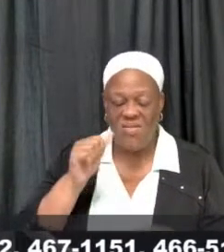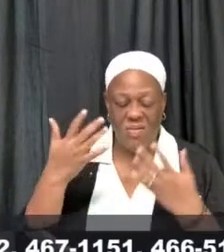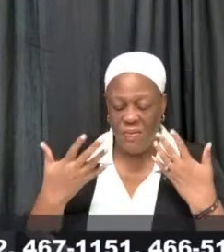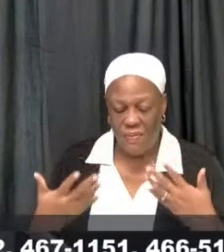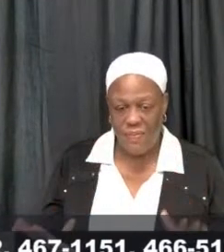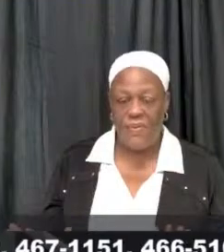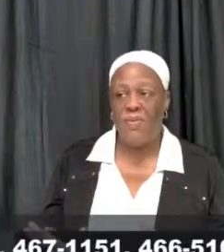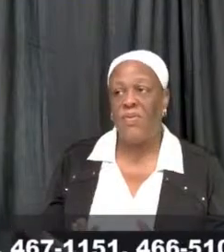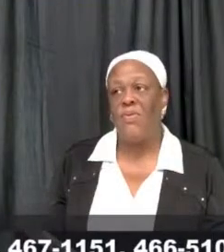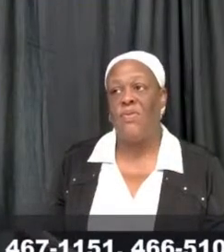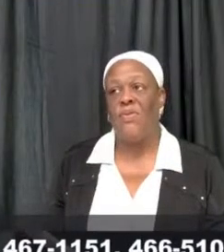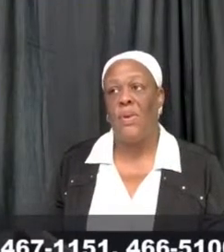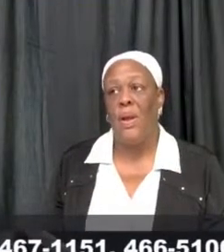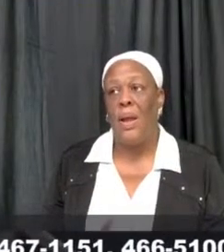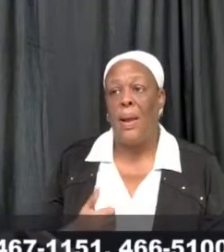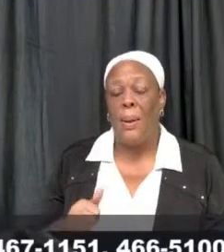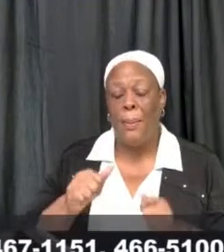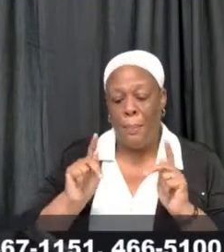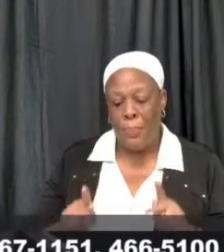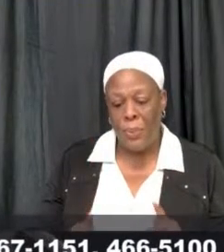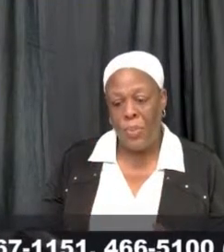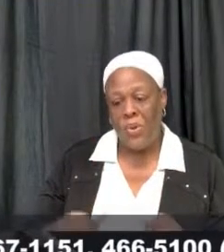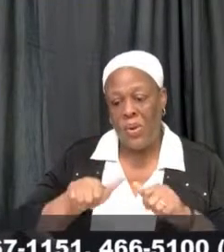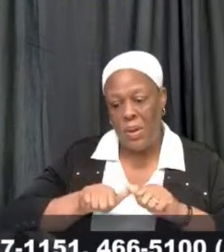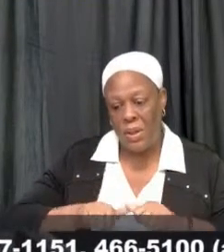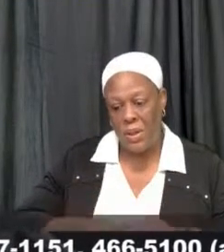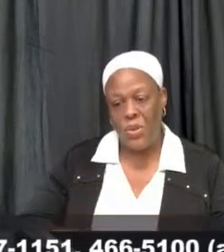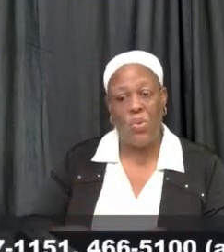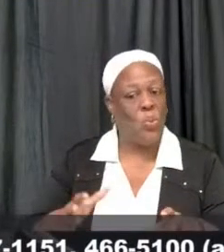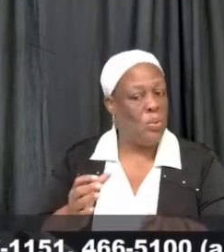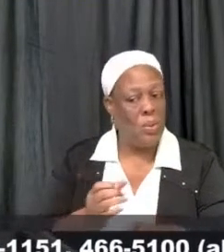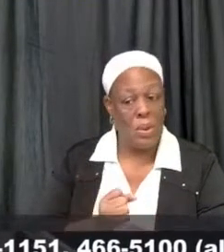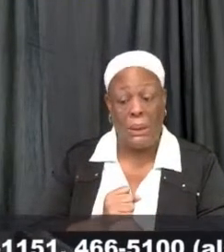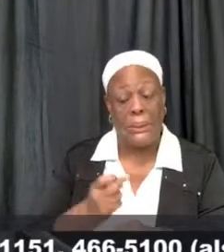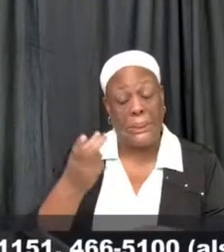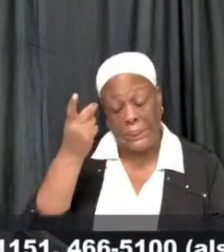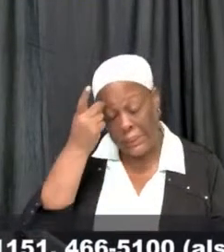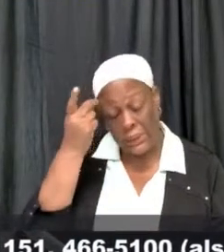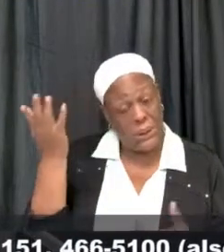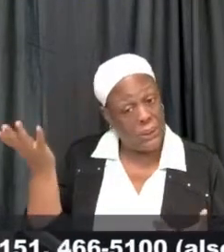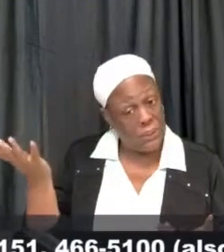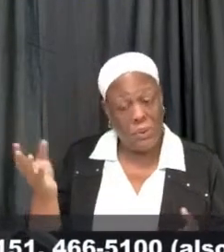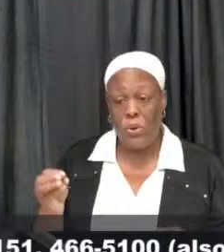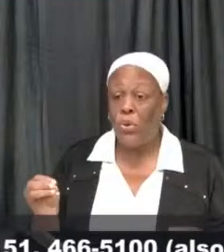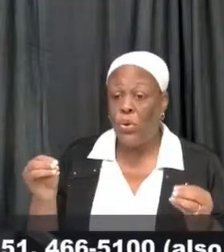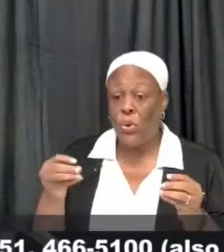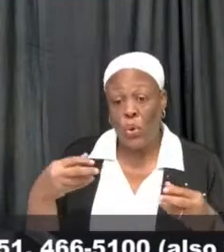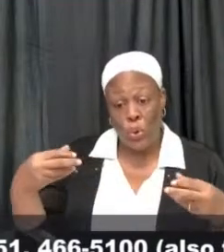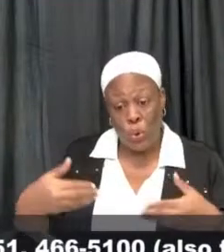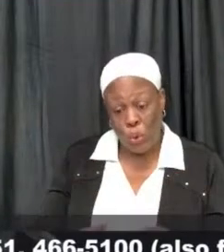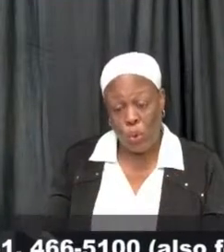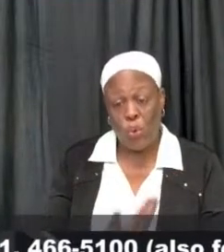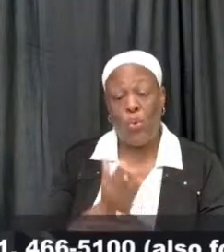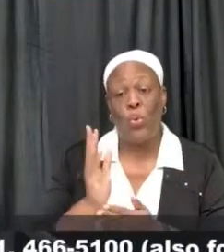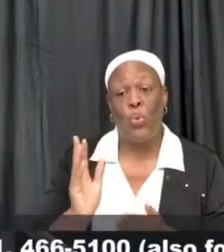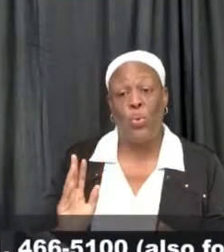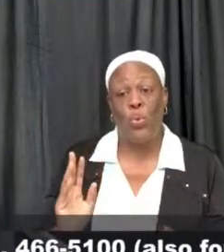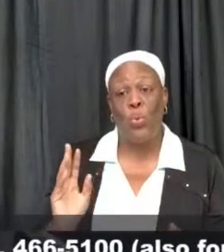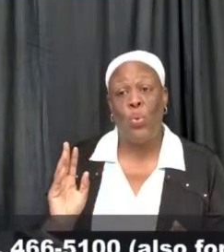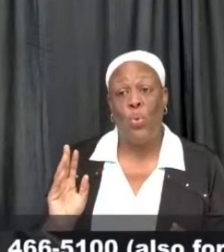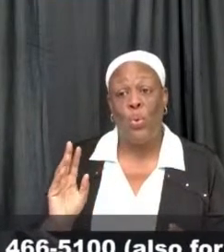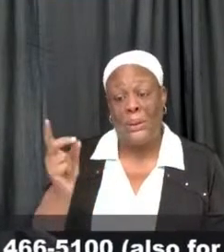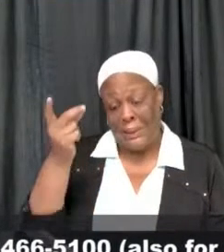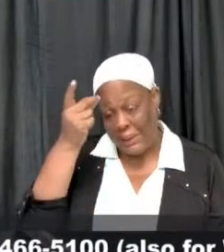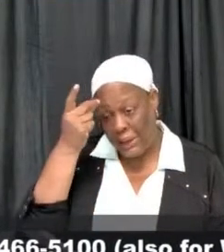over, and people continue to be infected. There are new variants that